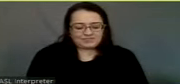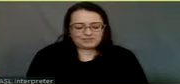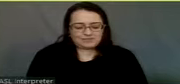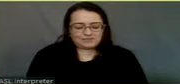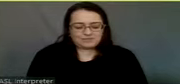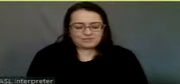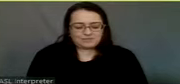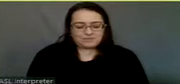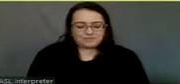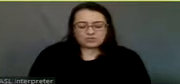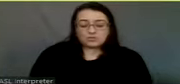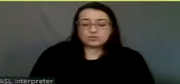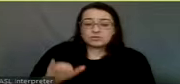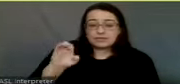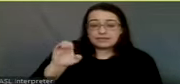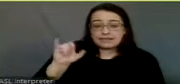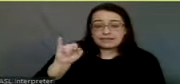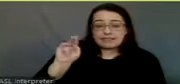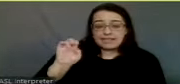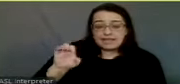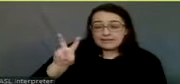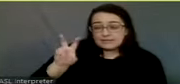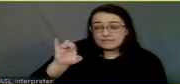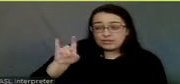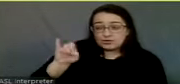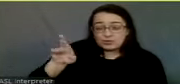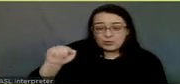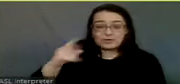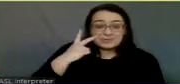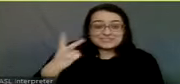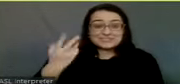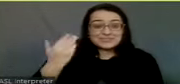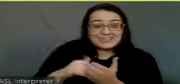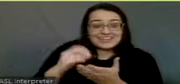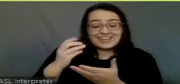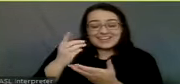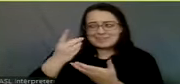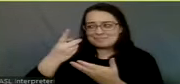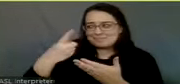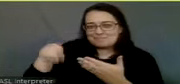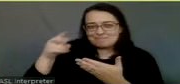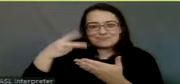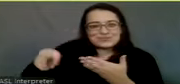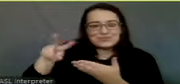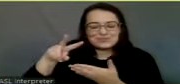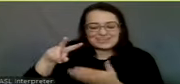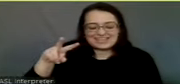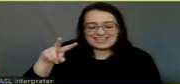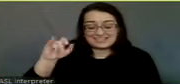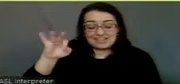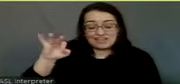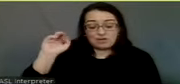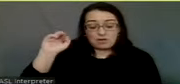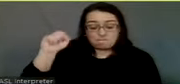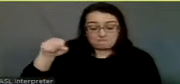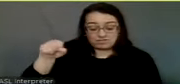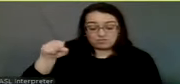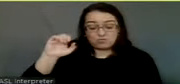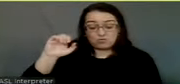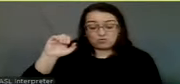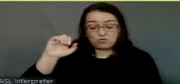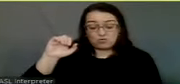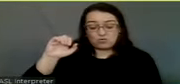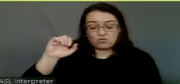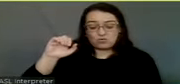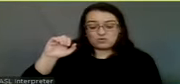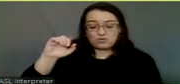And Victoria, whenever it sounds like we're going to be seeing you again in a couple of weeks and if possible at that time, before